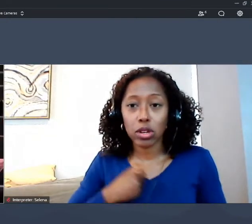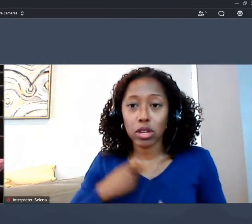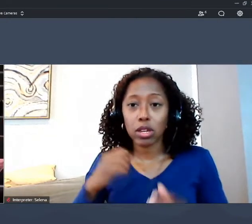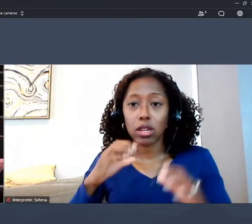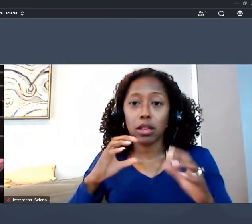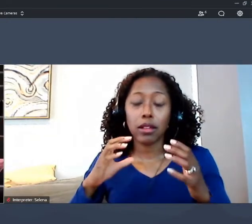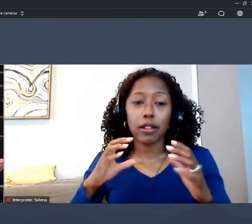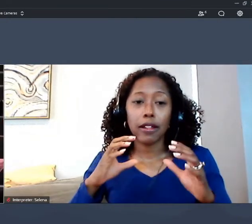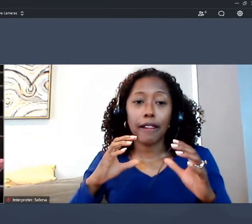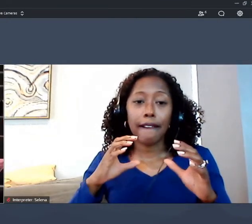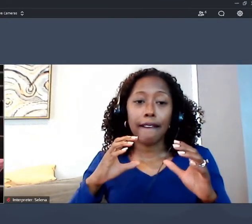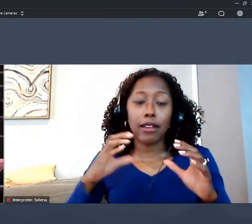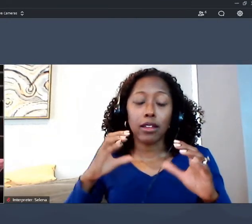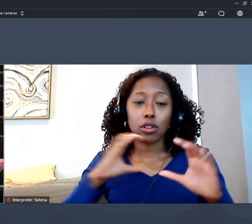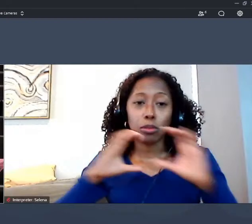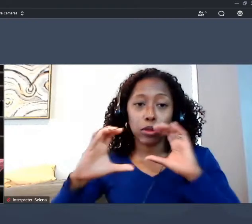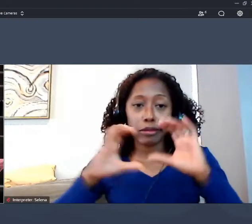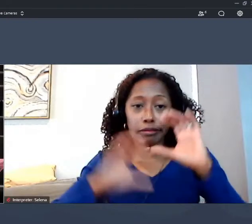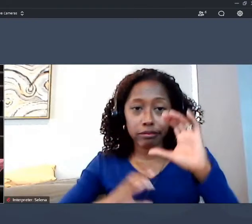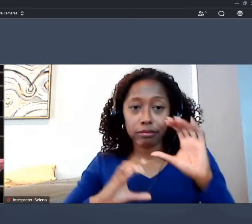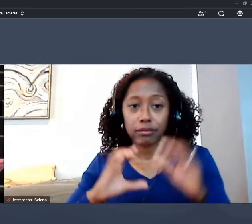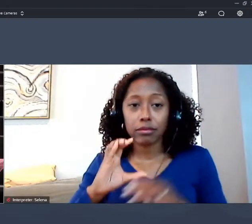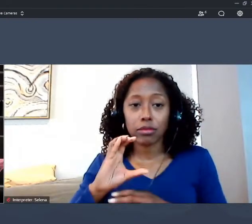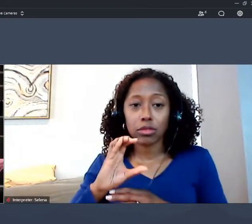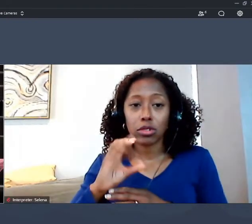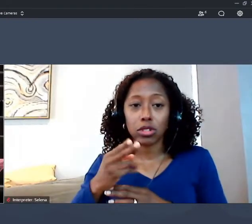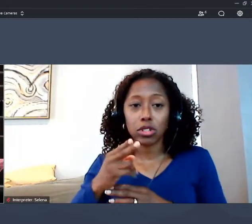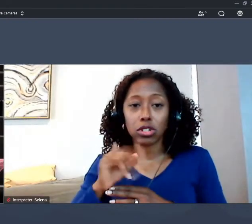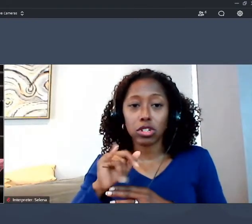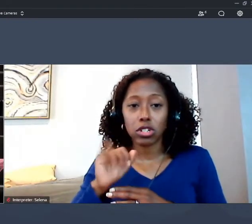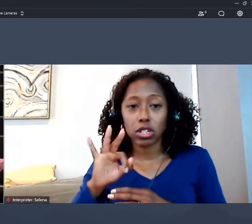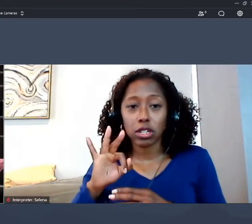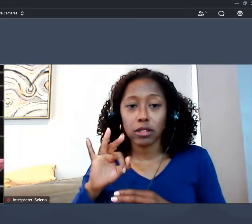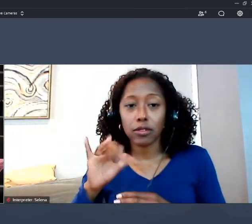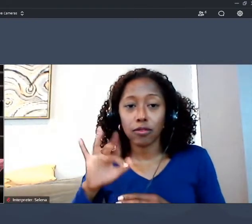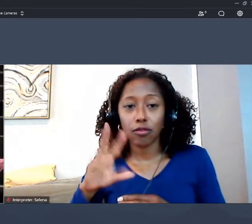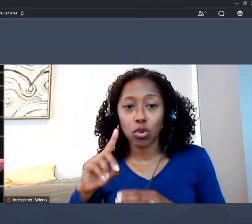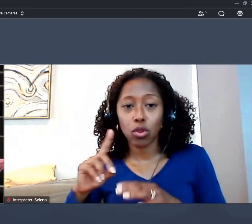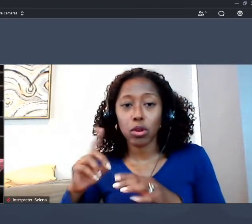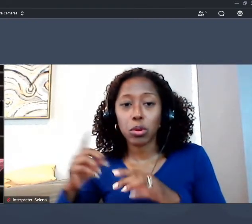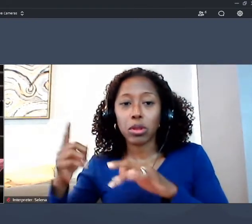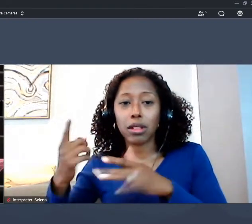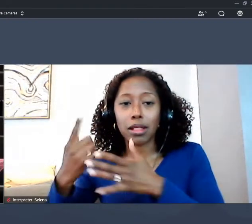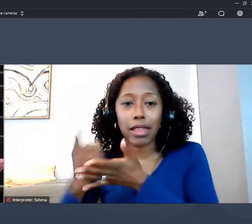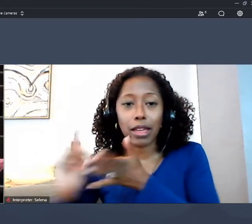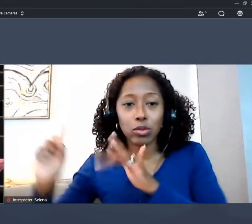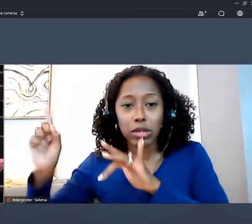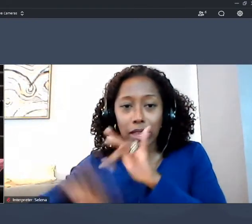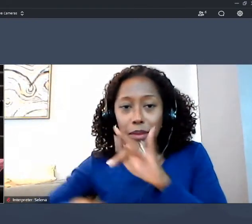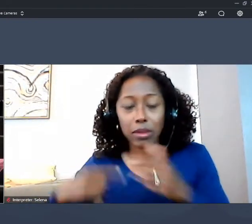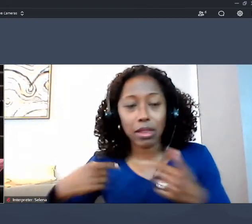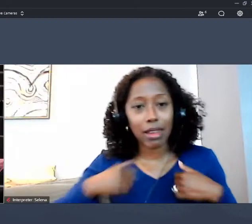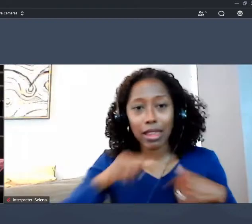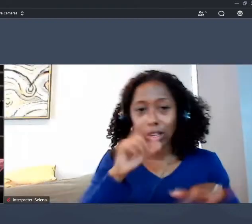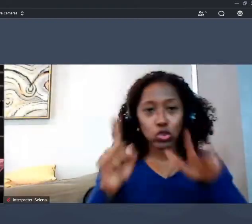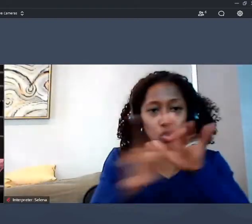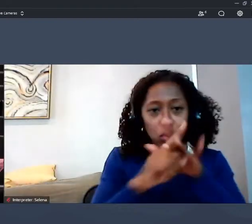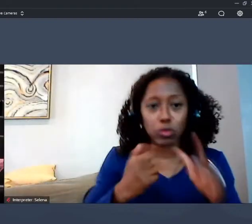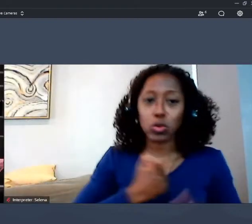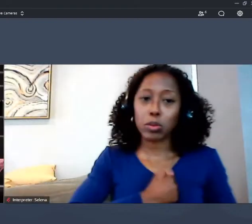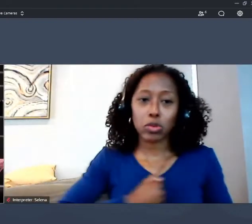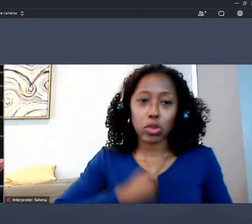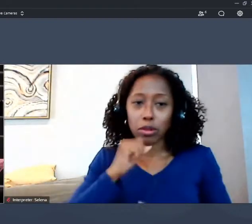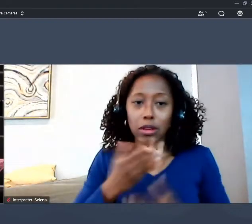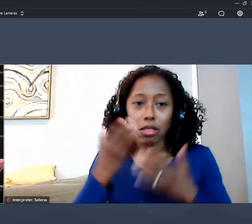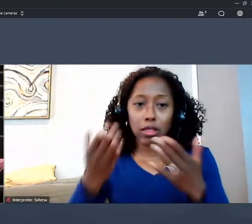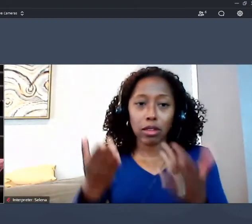Ford was out last week. Typically, we cover for each other. I failed to be there, so it's my fault that we weren't there for the recommendation. This is